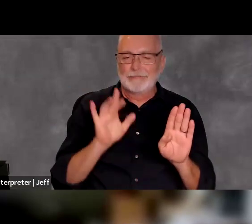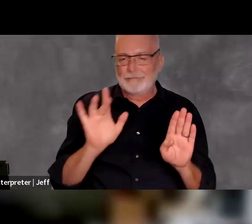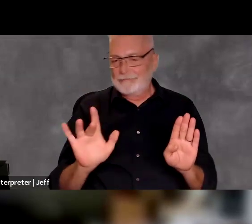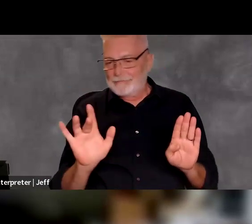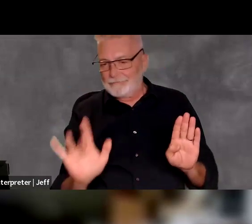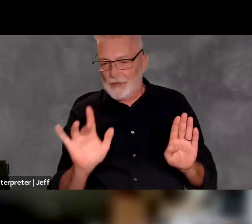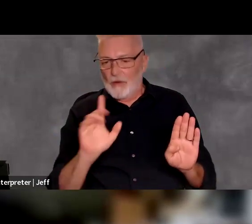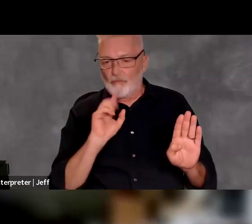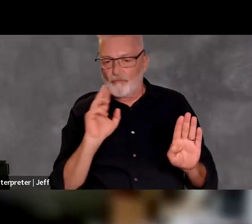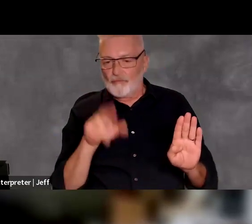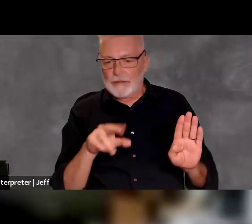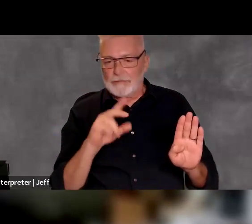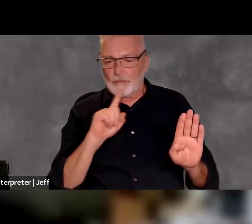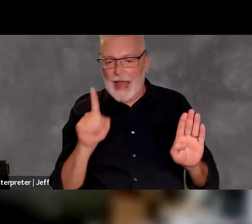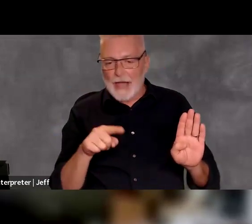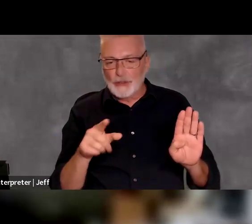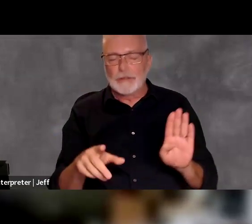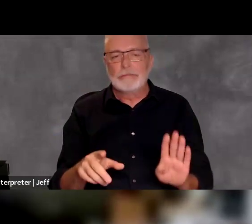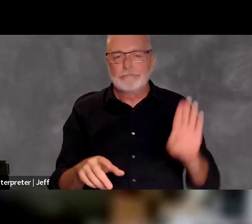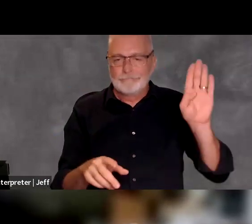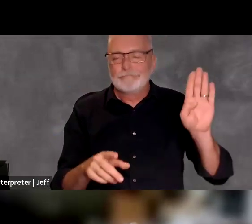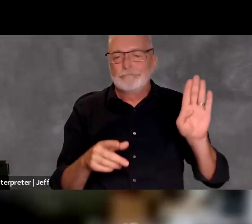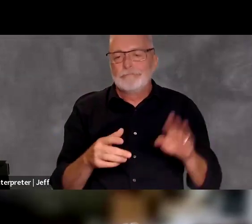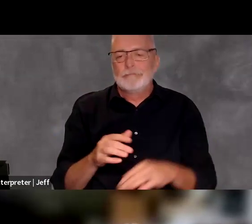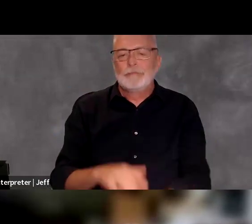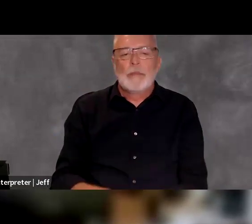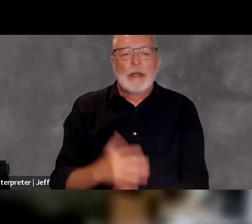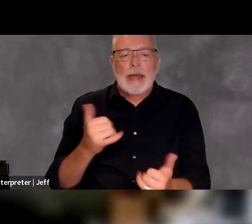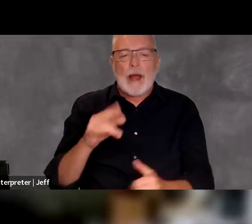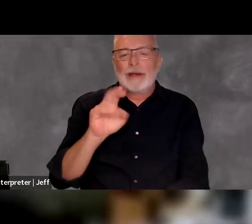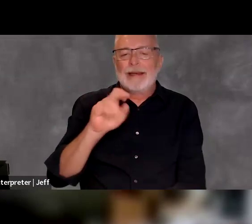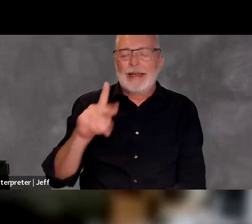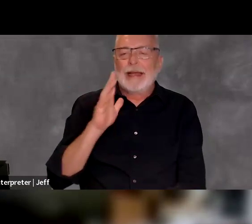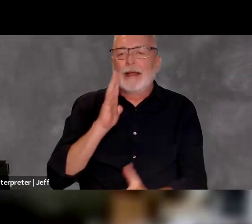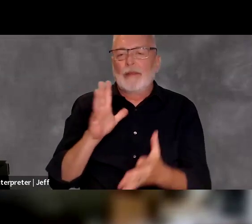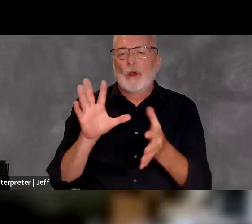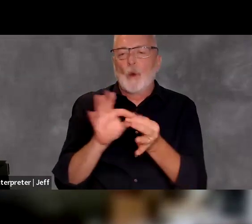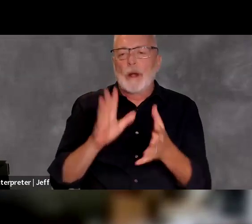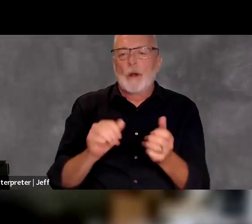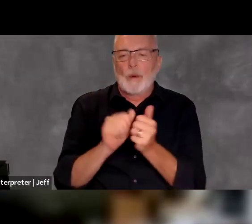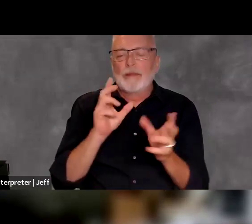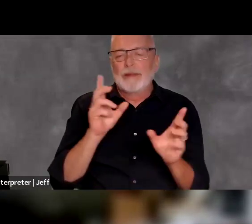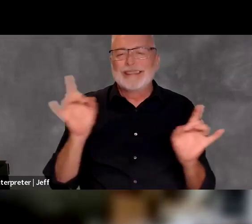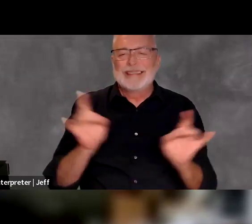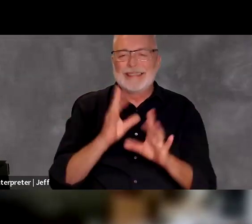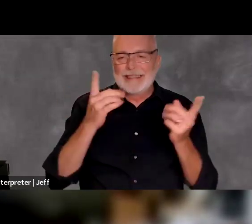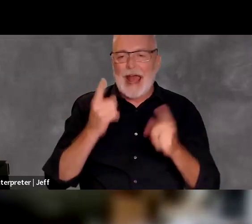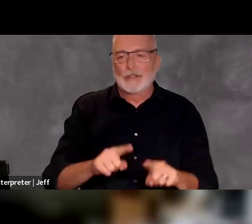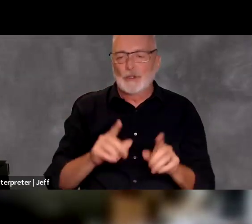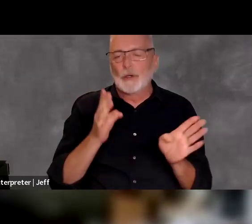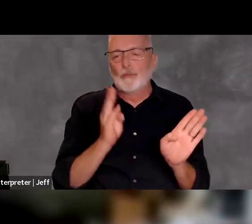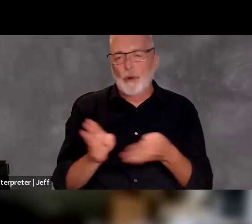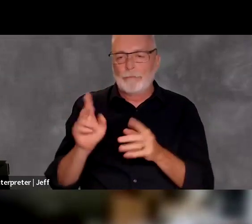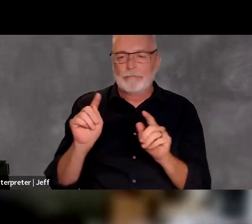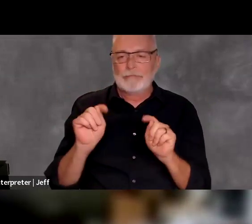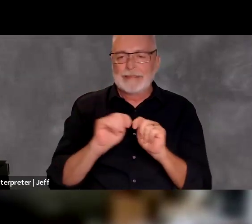it over to Nick Ostrom, who's the program coordinator with our Disaster PrepWise team, to get us